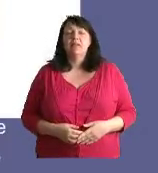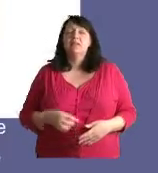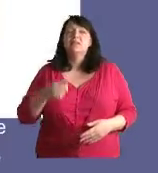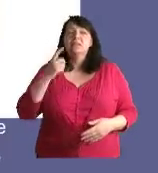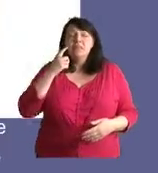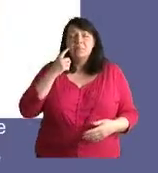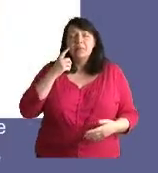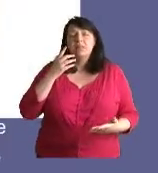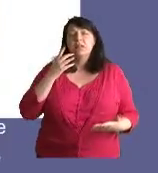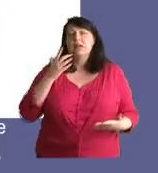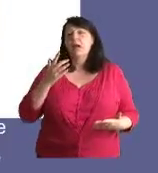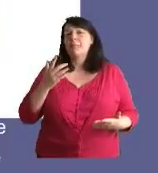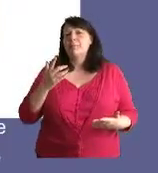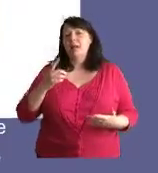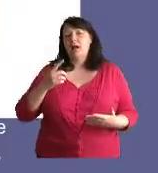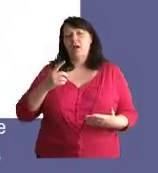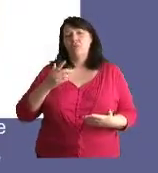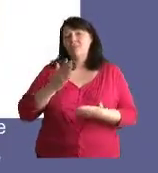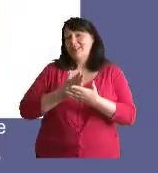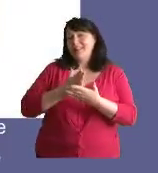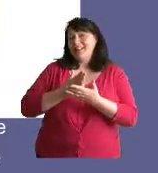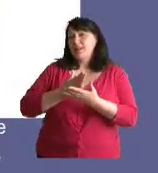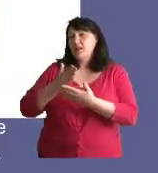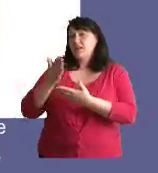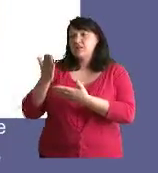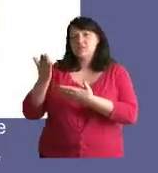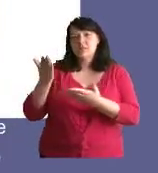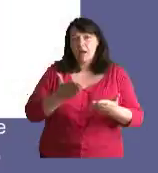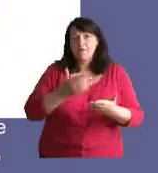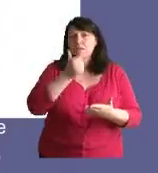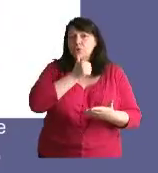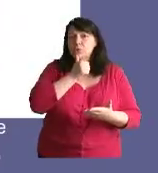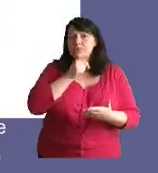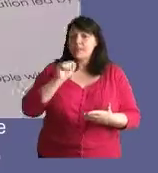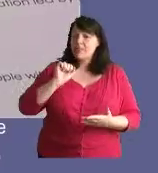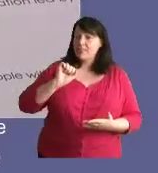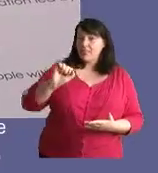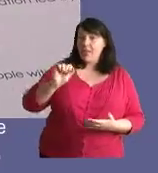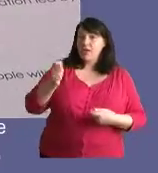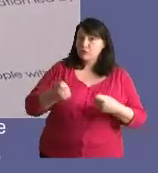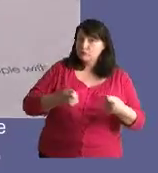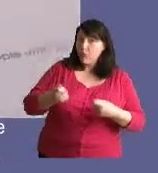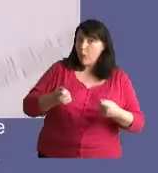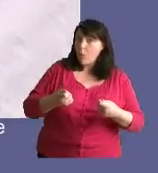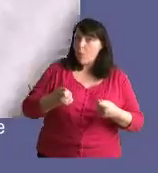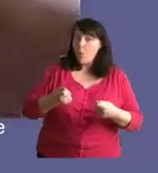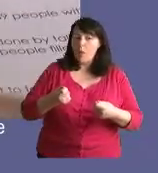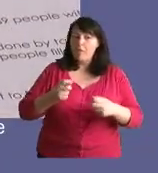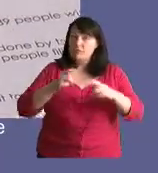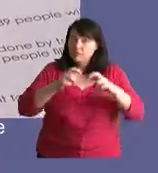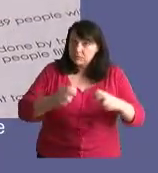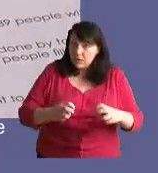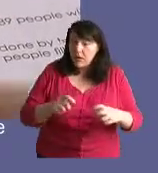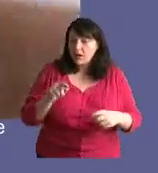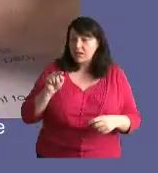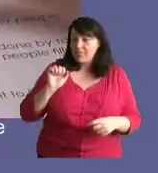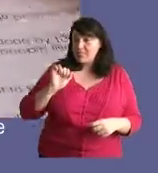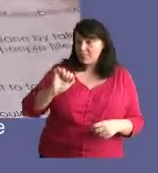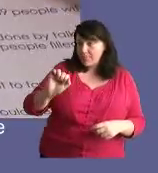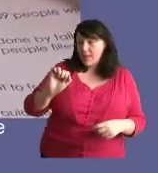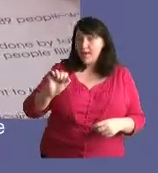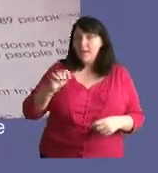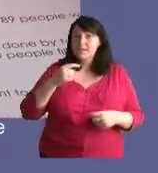At its simplest, it's simply about service users being in control of the research, having that absolute sort